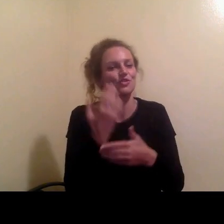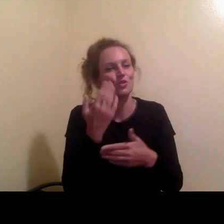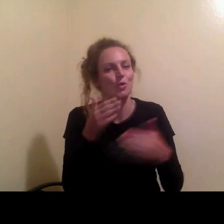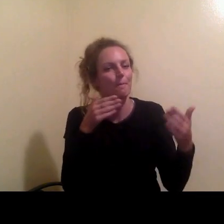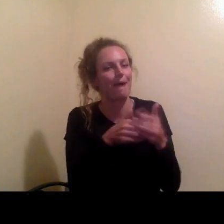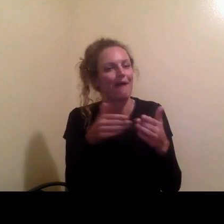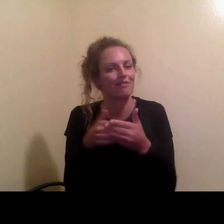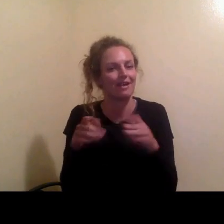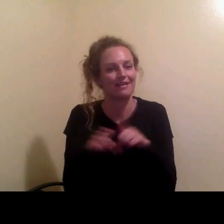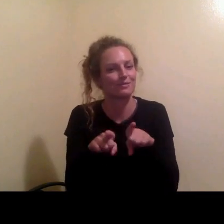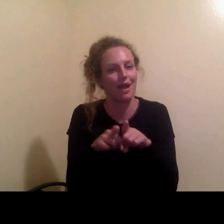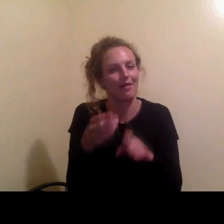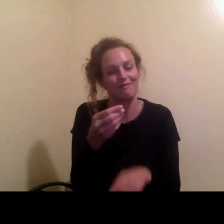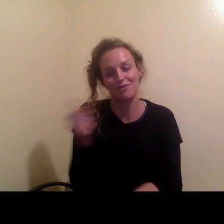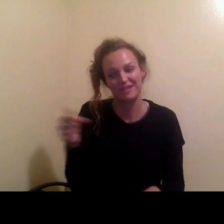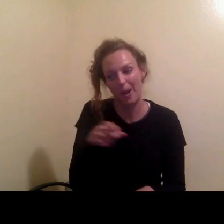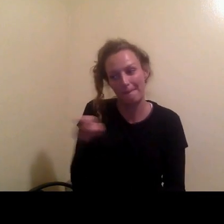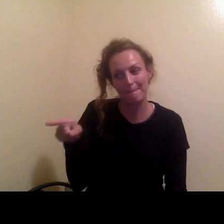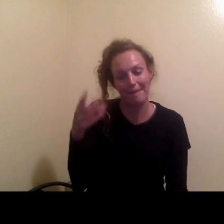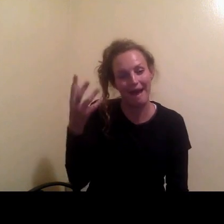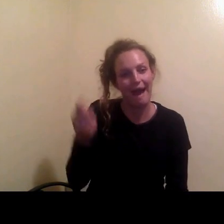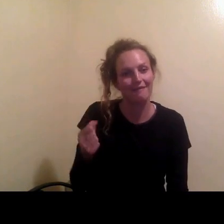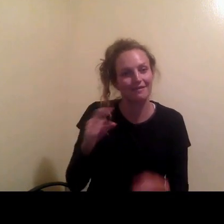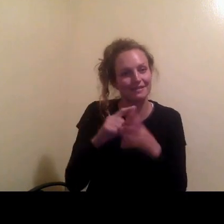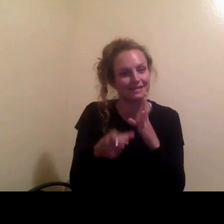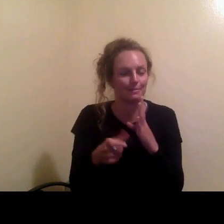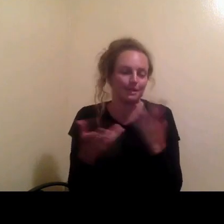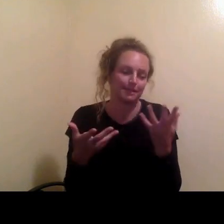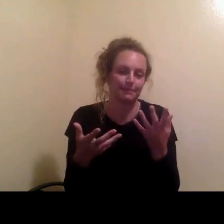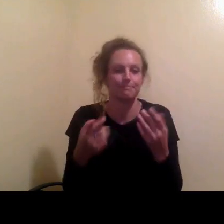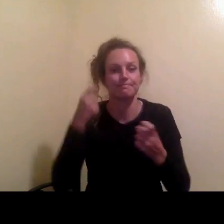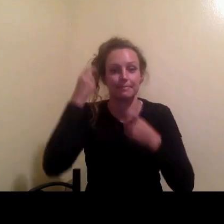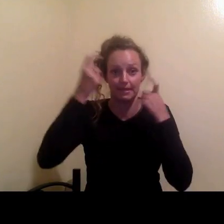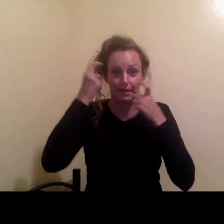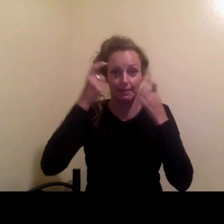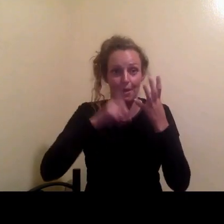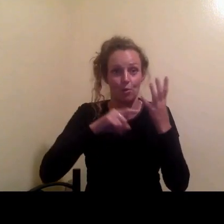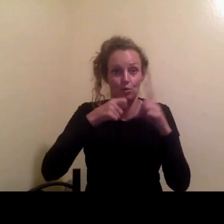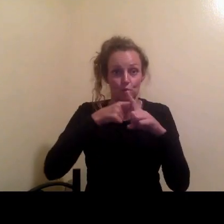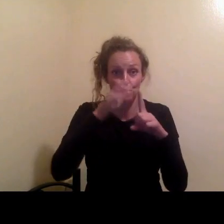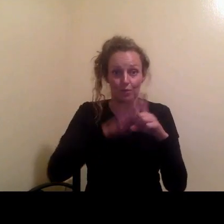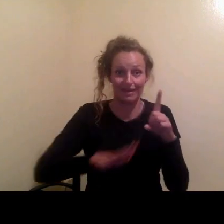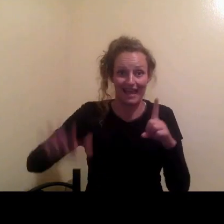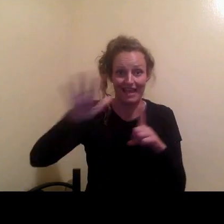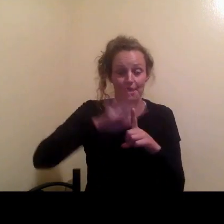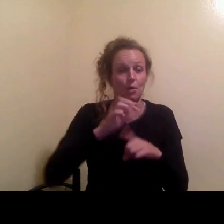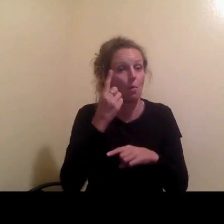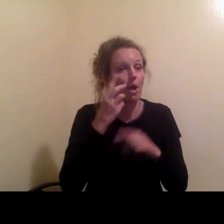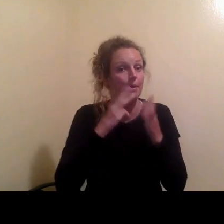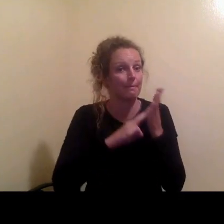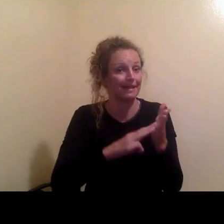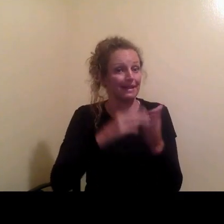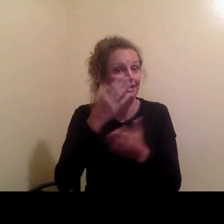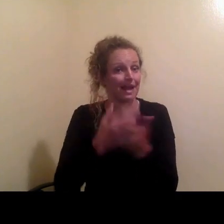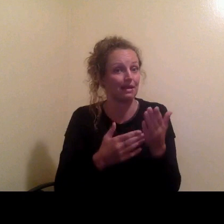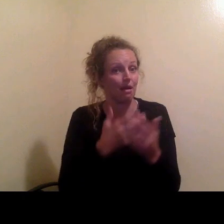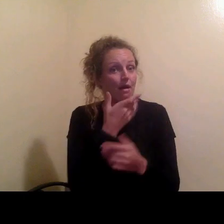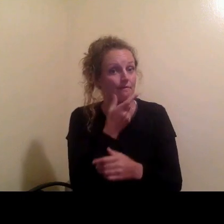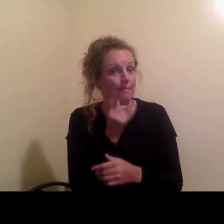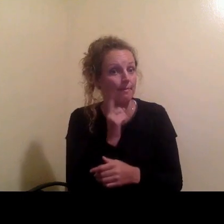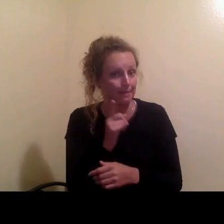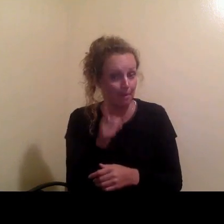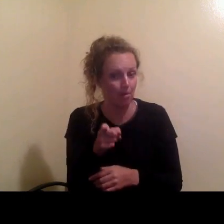people, including those who've got a car. Most places, it's more difficult to take a car than it is to